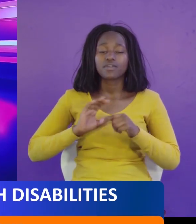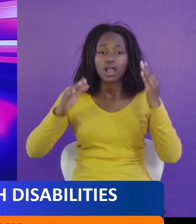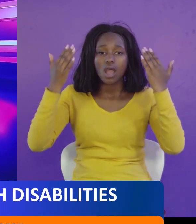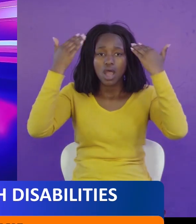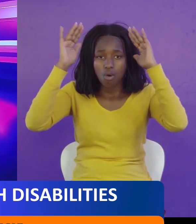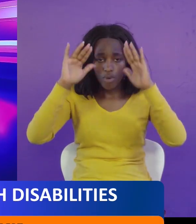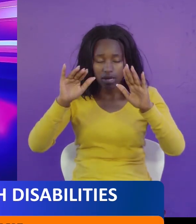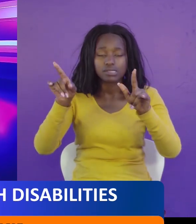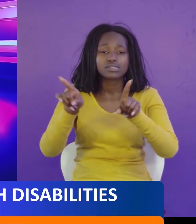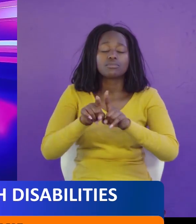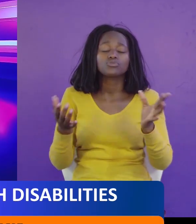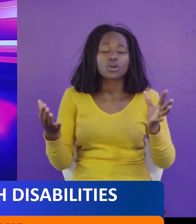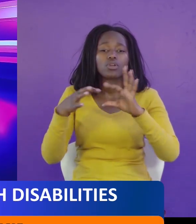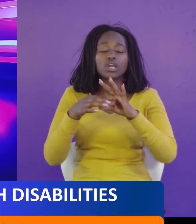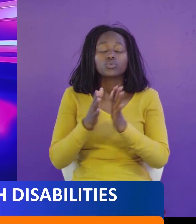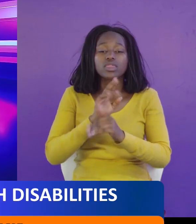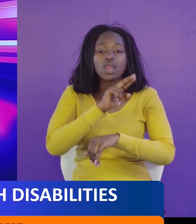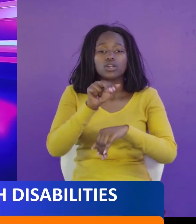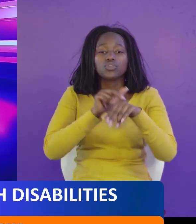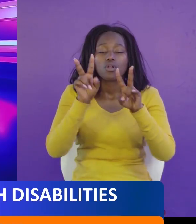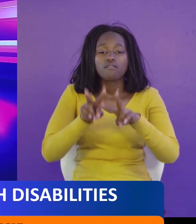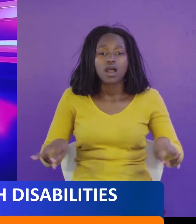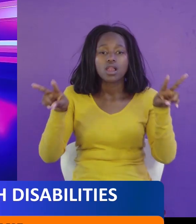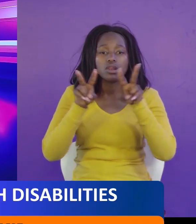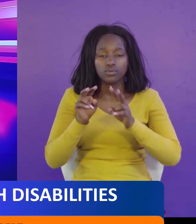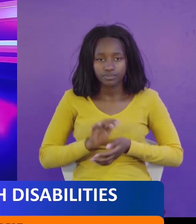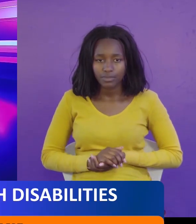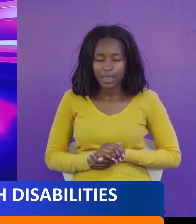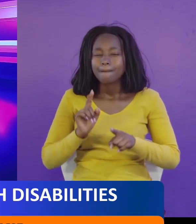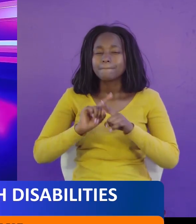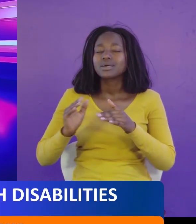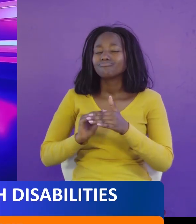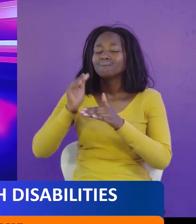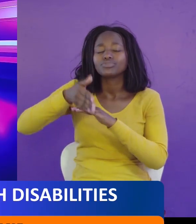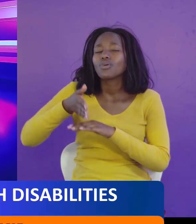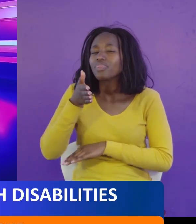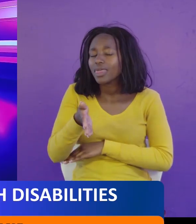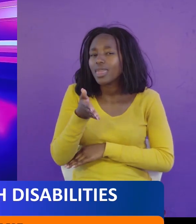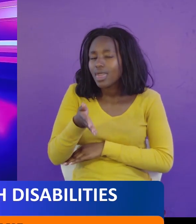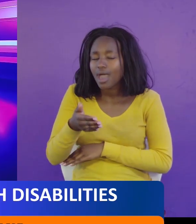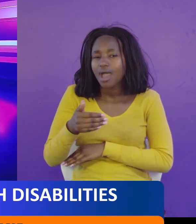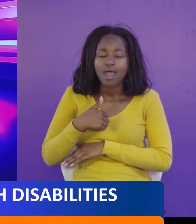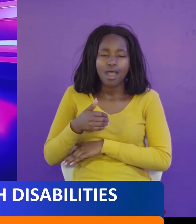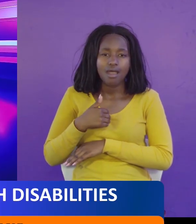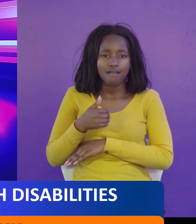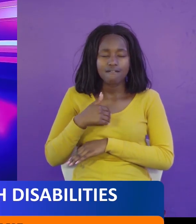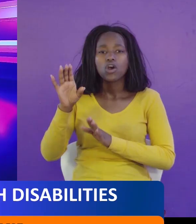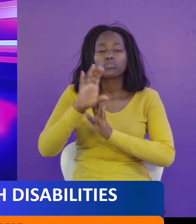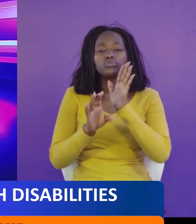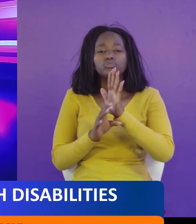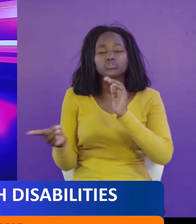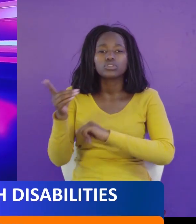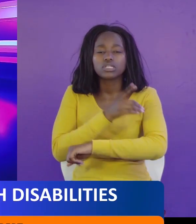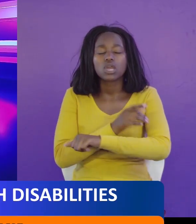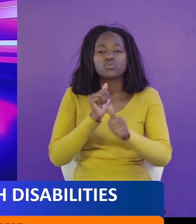Recommit to national values. But beyond the symbolism, Katiba Day carries immense significance